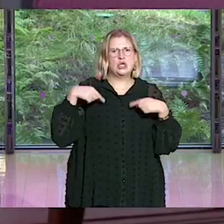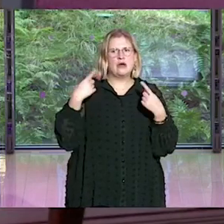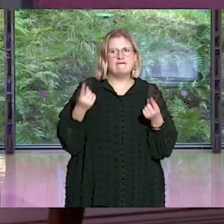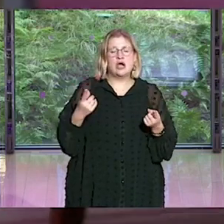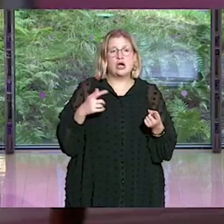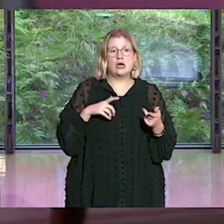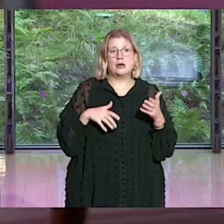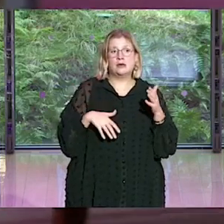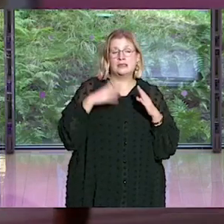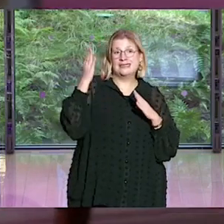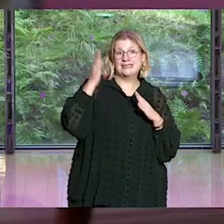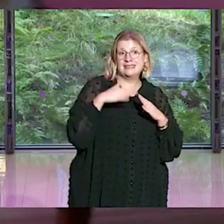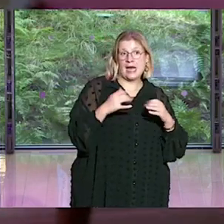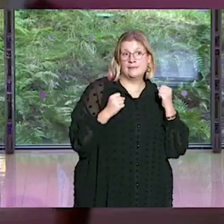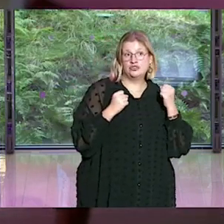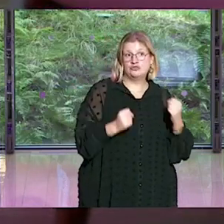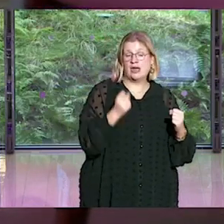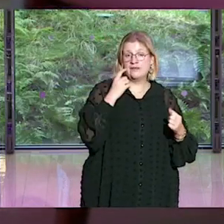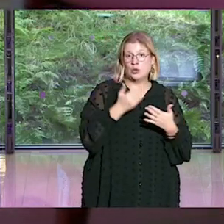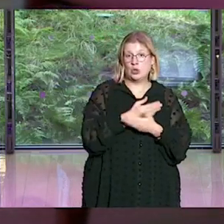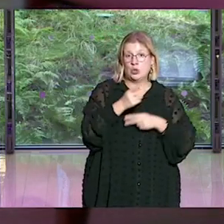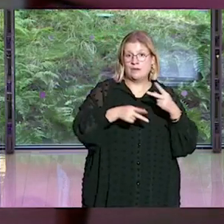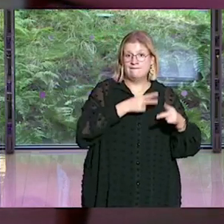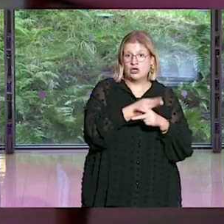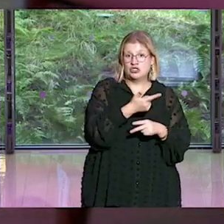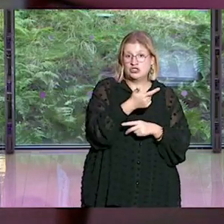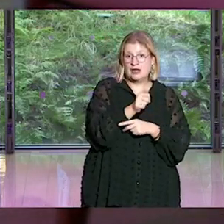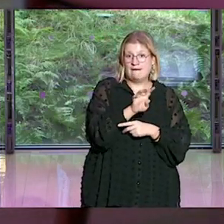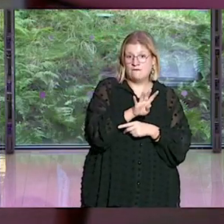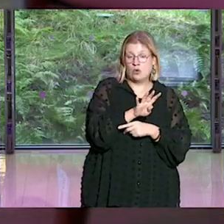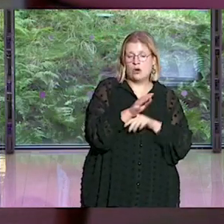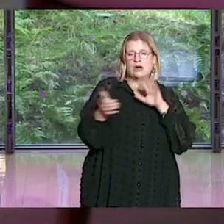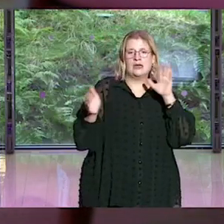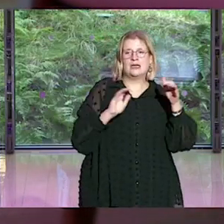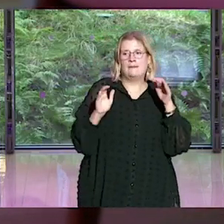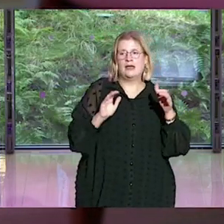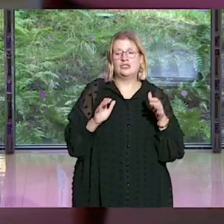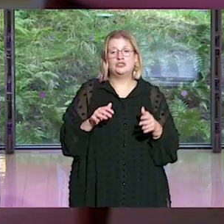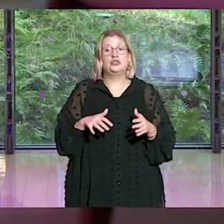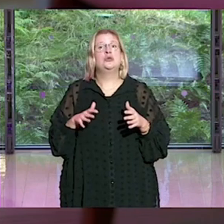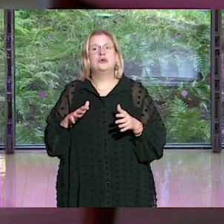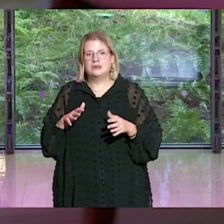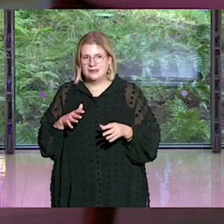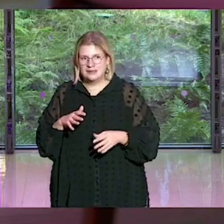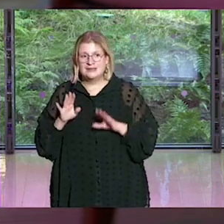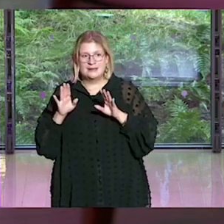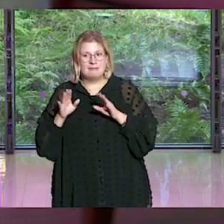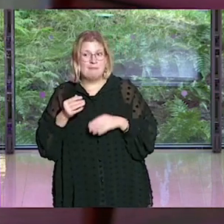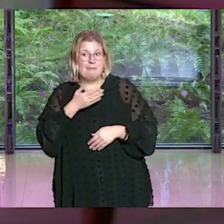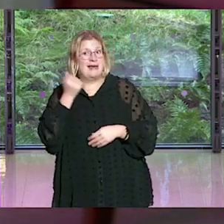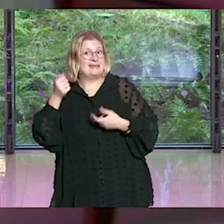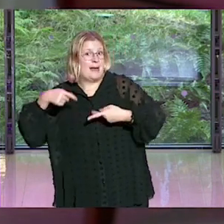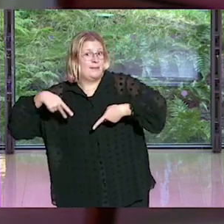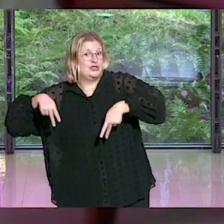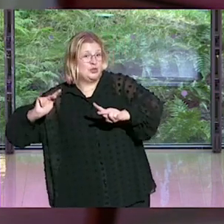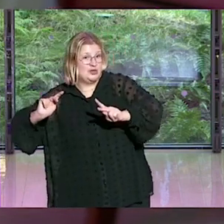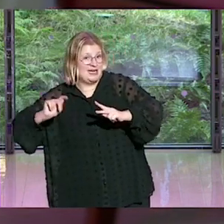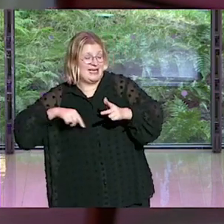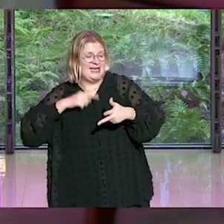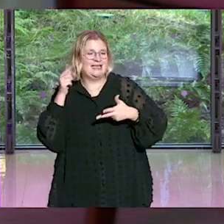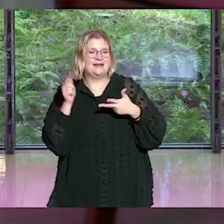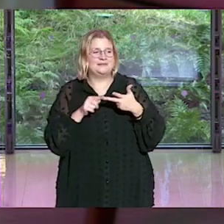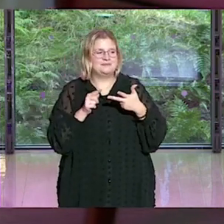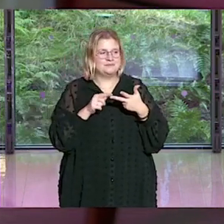greatest strengths of this new version of GA4 versus greatest opportunities. And then, I guess it's a three-part. And